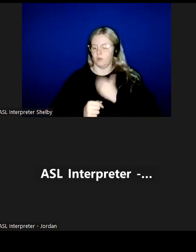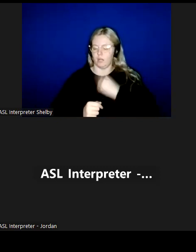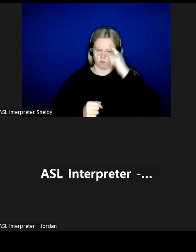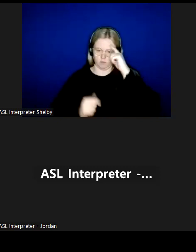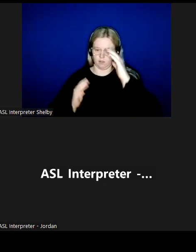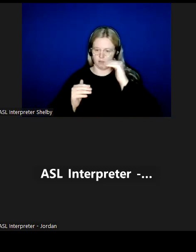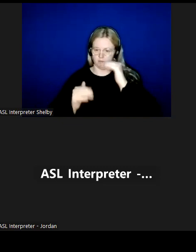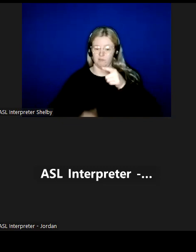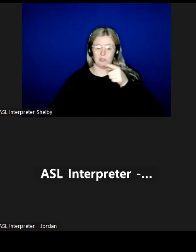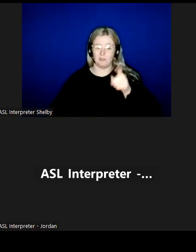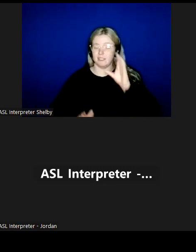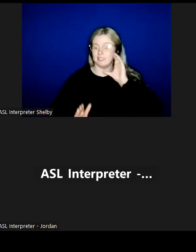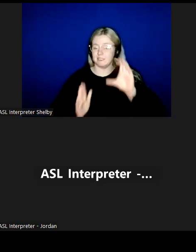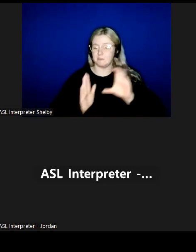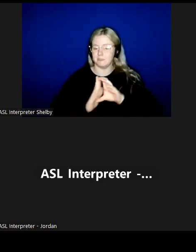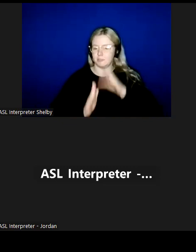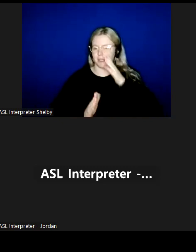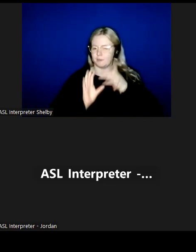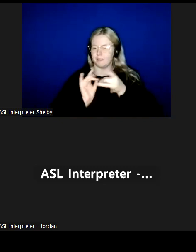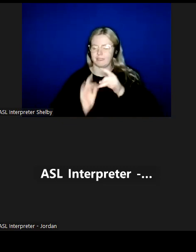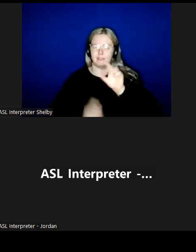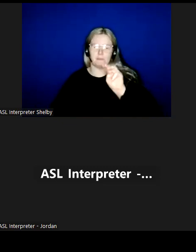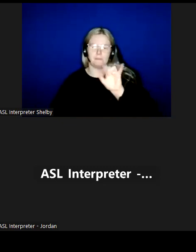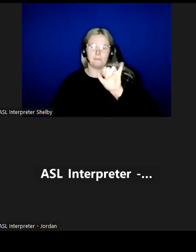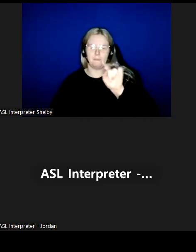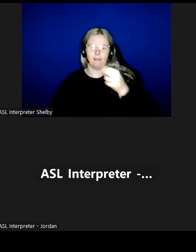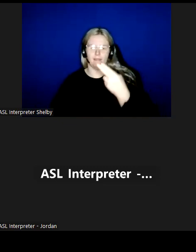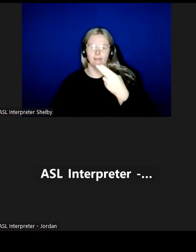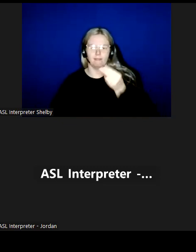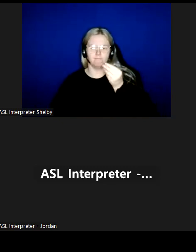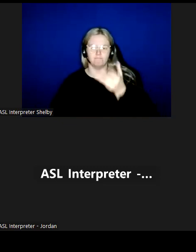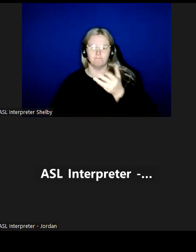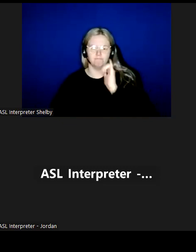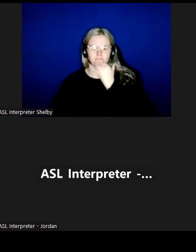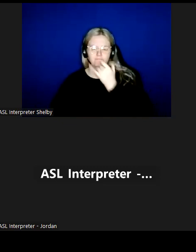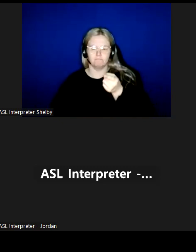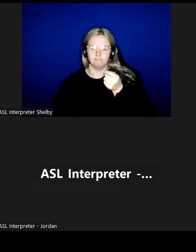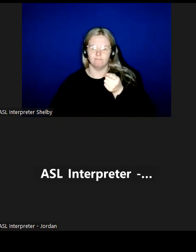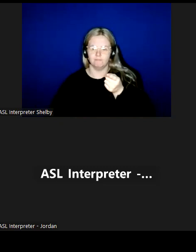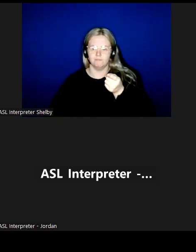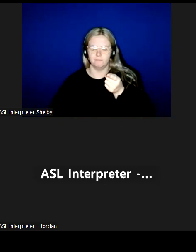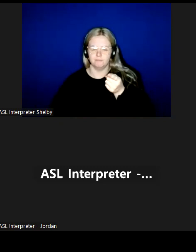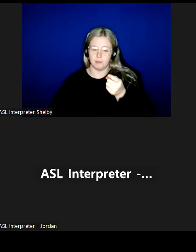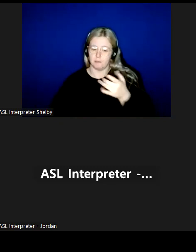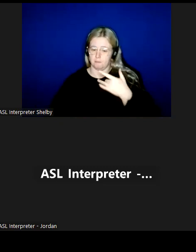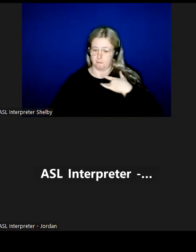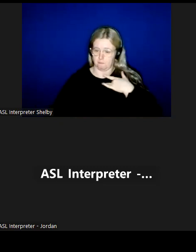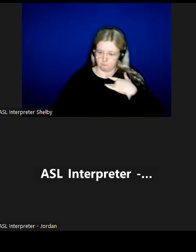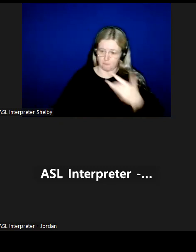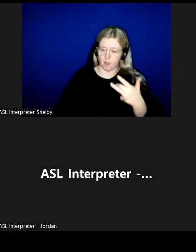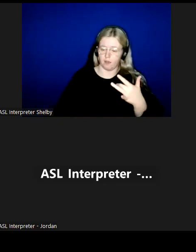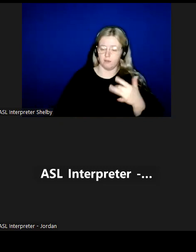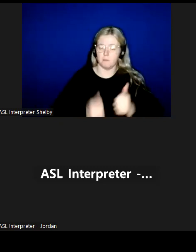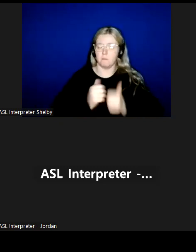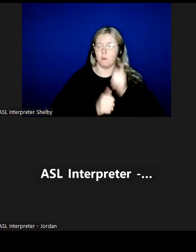myth. I'll tell you that up front. But this is generally how most people conceptualize change in